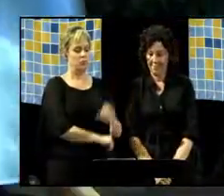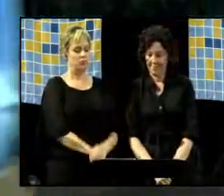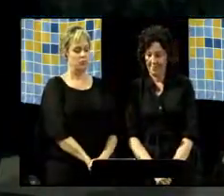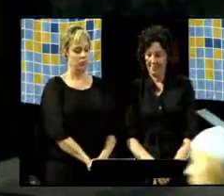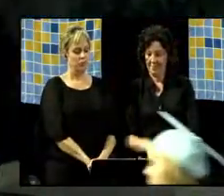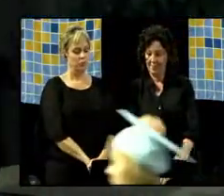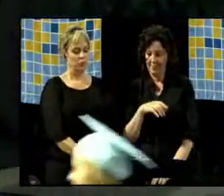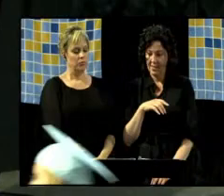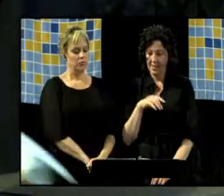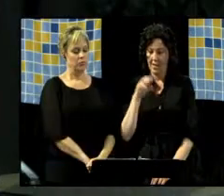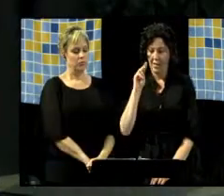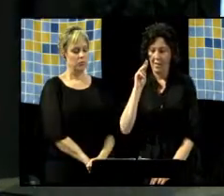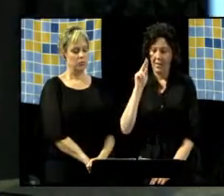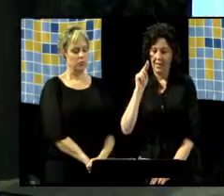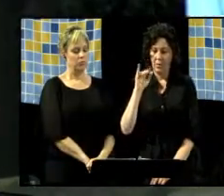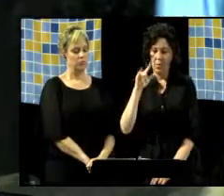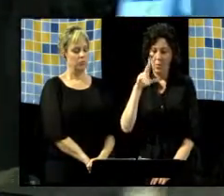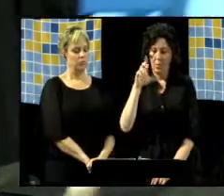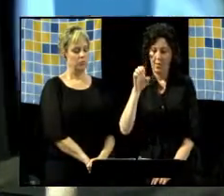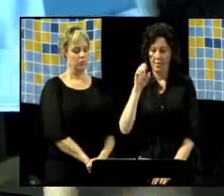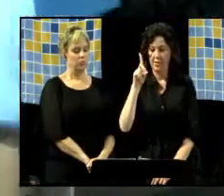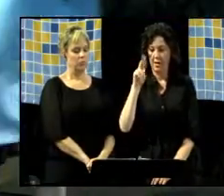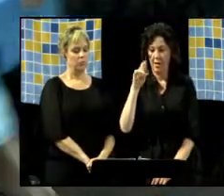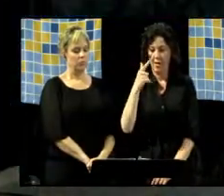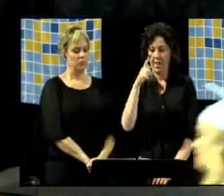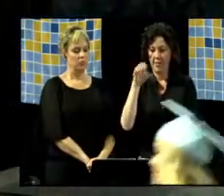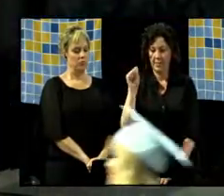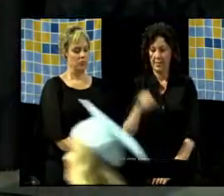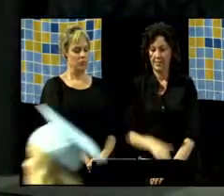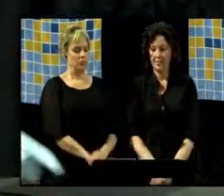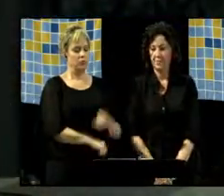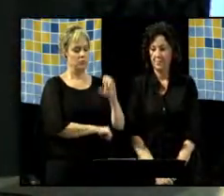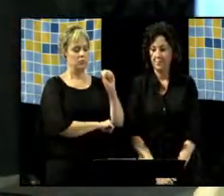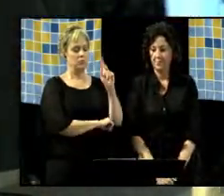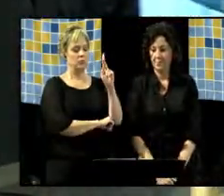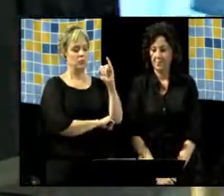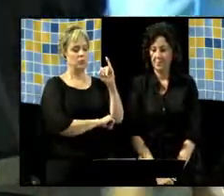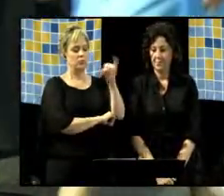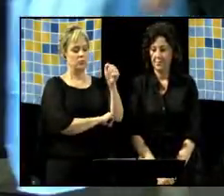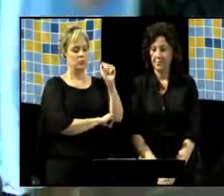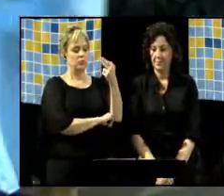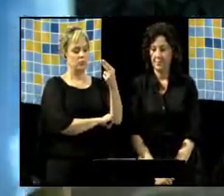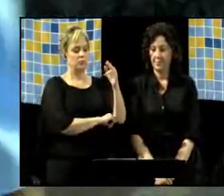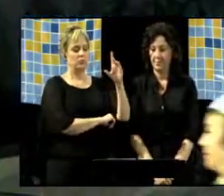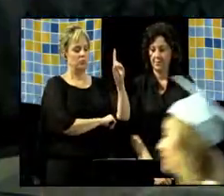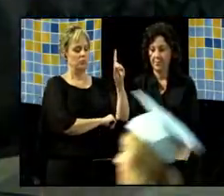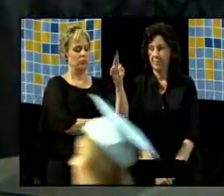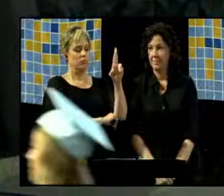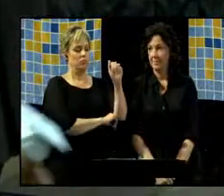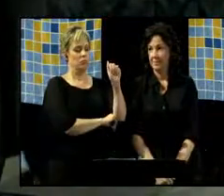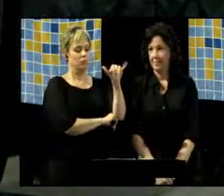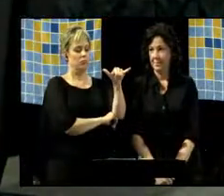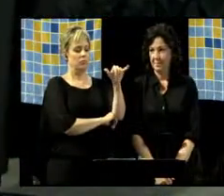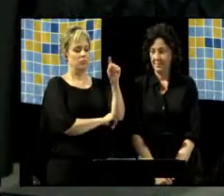Nicole Christine Douglas. Skyjay Shamaria Drayton.